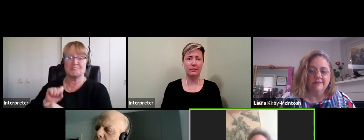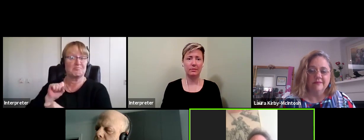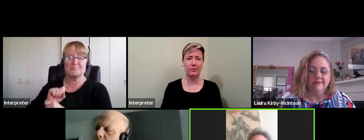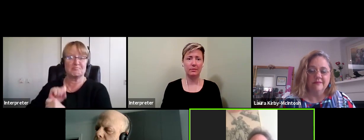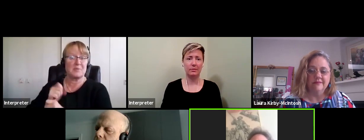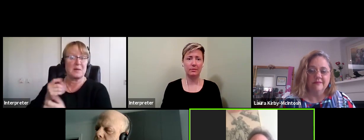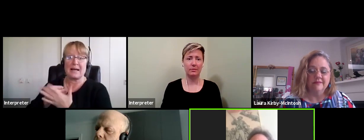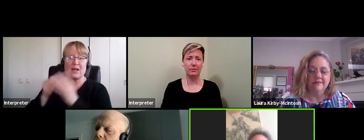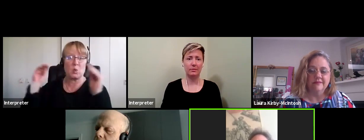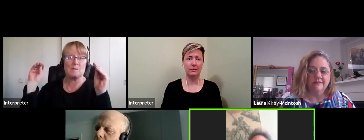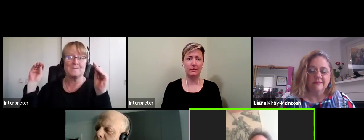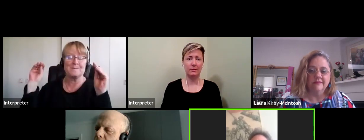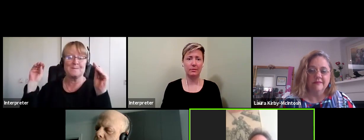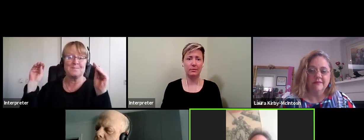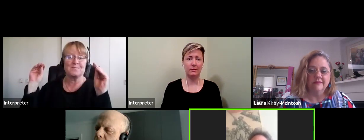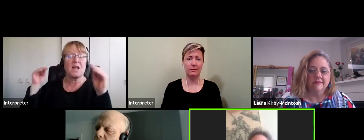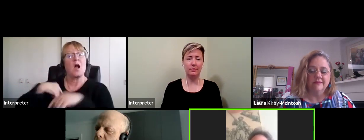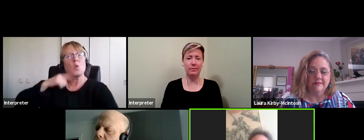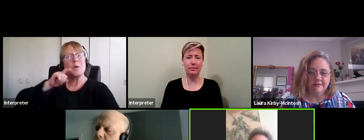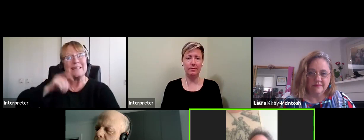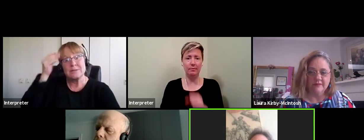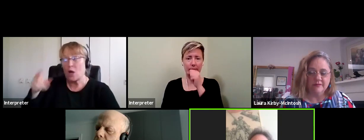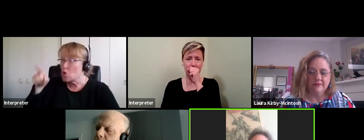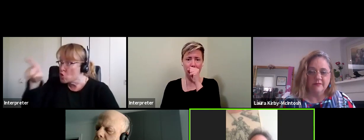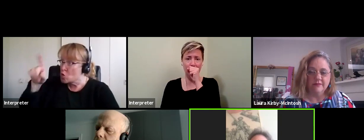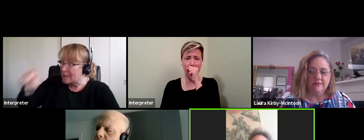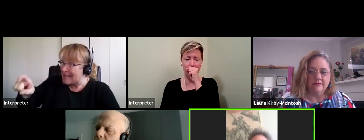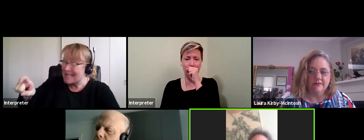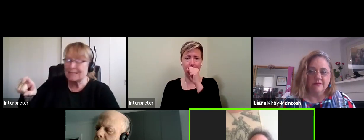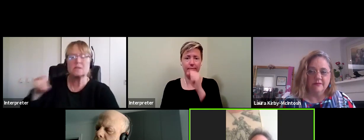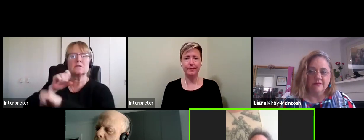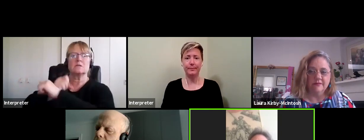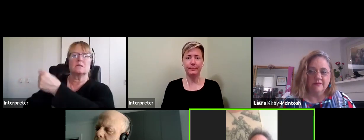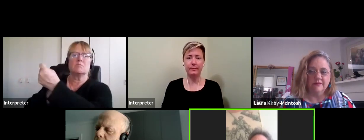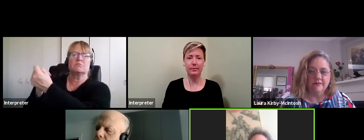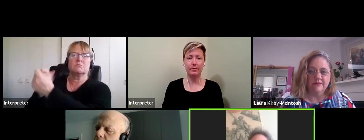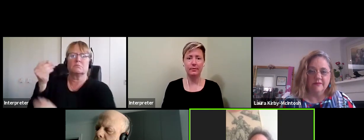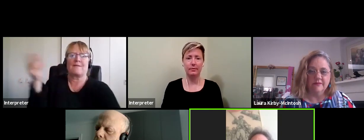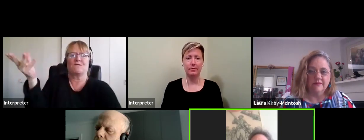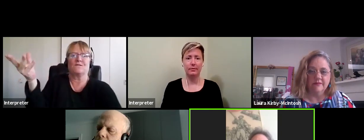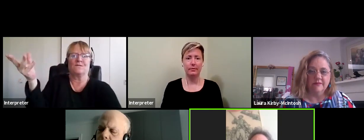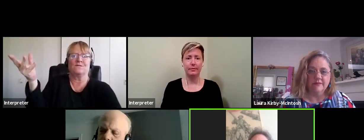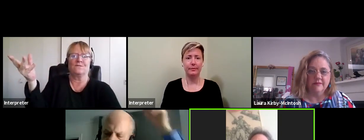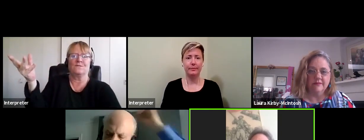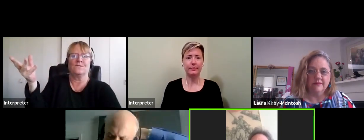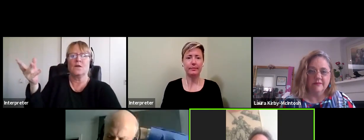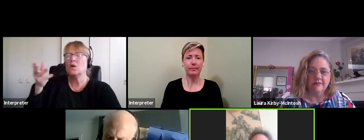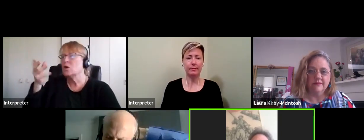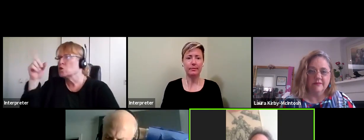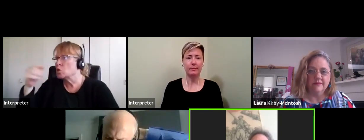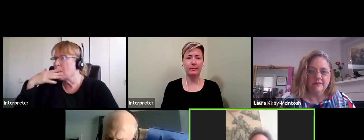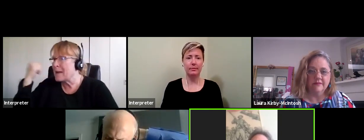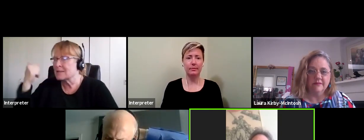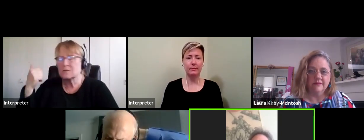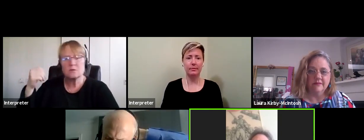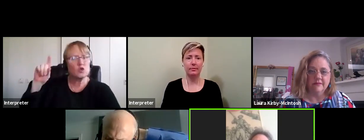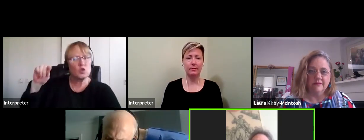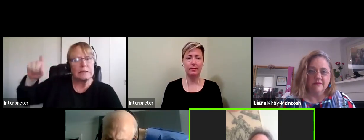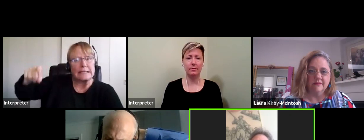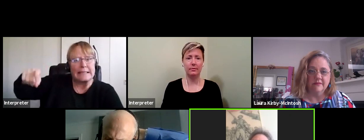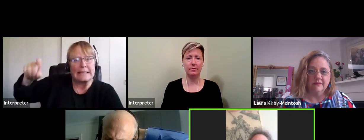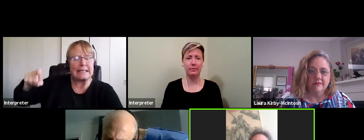them, whatever you need, we've got your back. Do what you can and do what you need to do to support